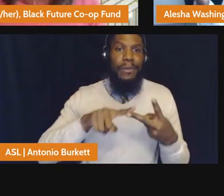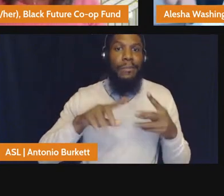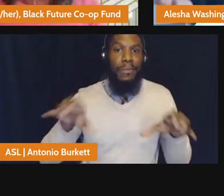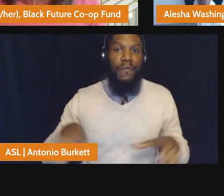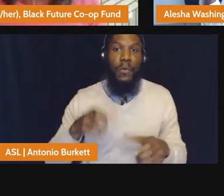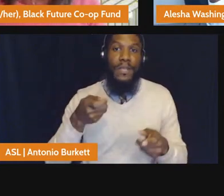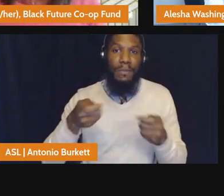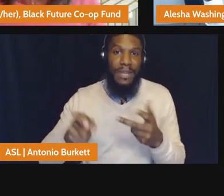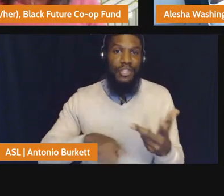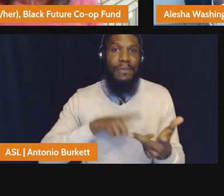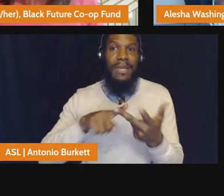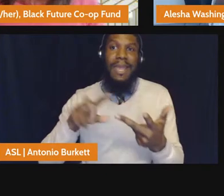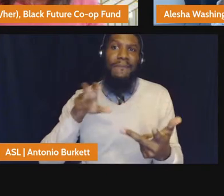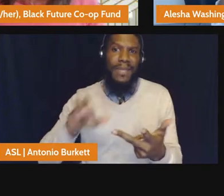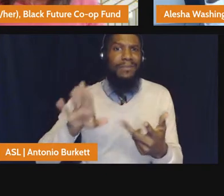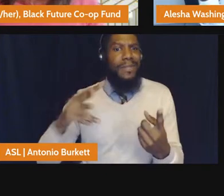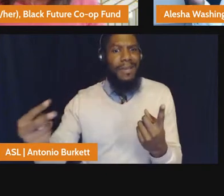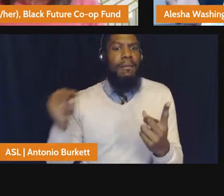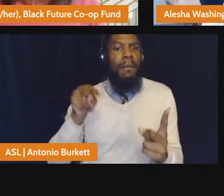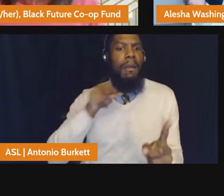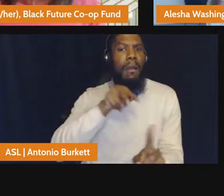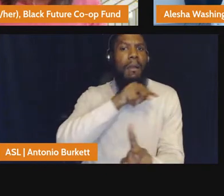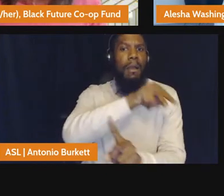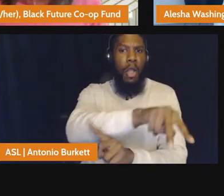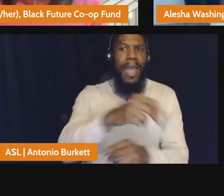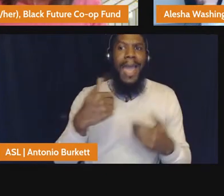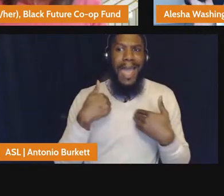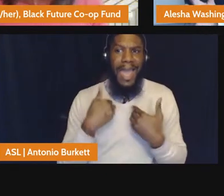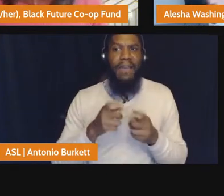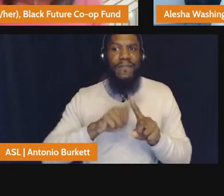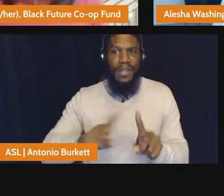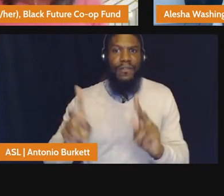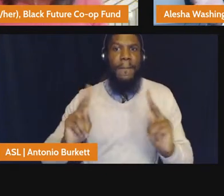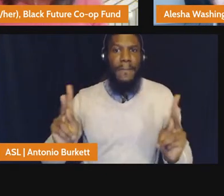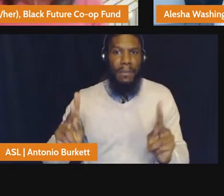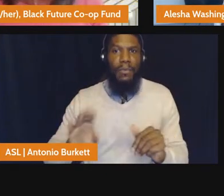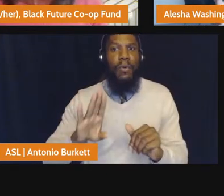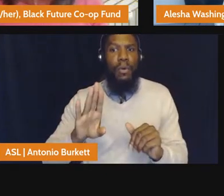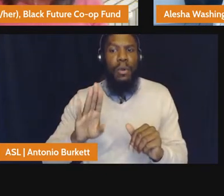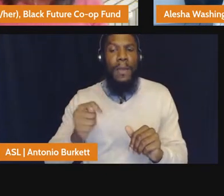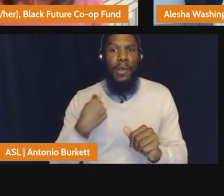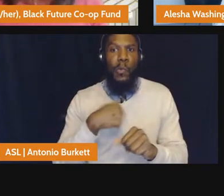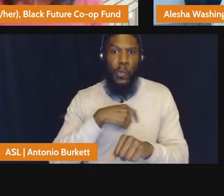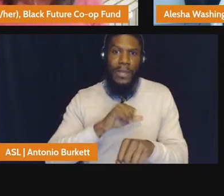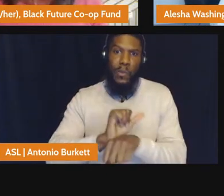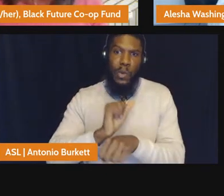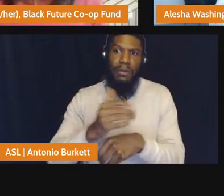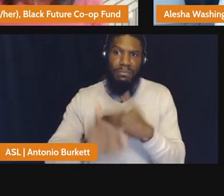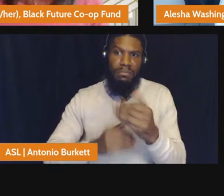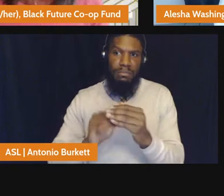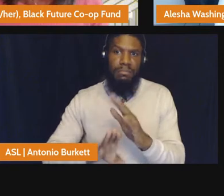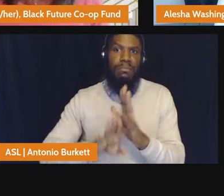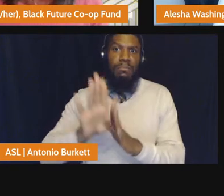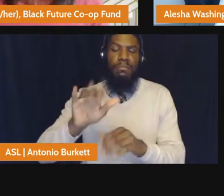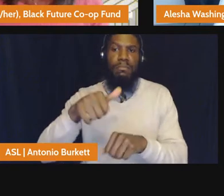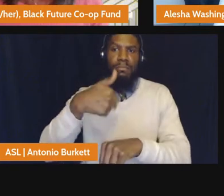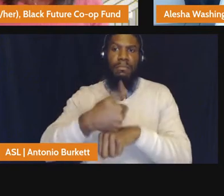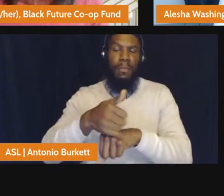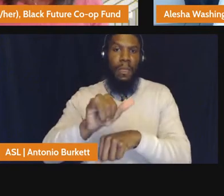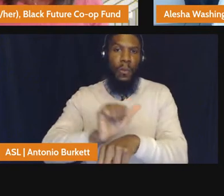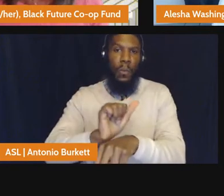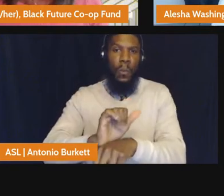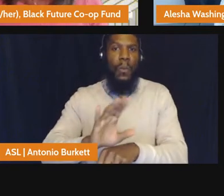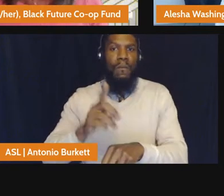standpoint, right? So like, I think there is a lot of work that's building, but it's creating the space for the bi-directional learning. But again, I don't want those groups